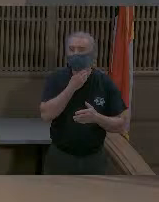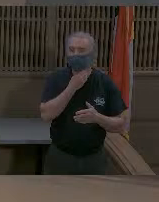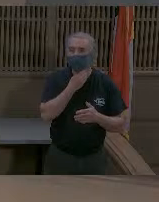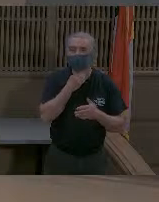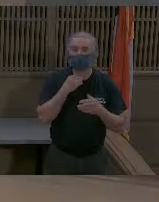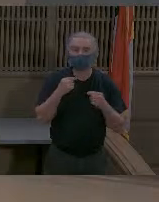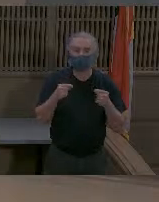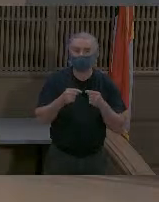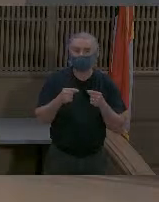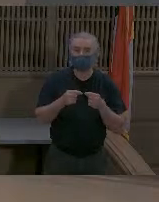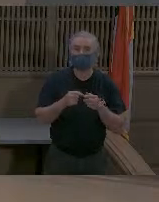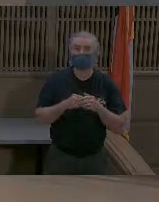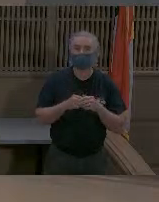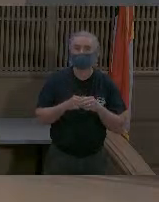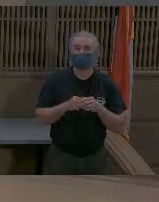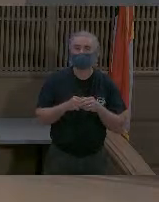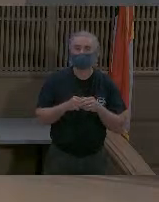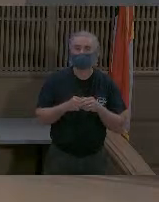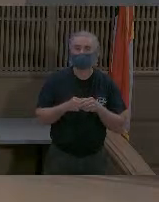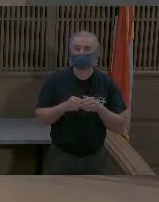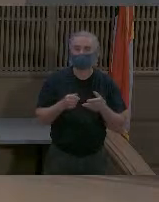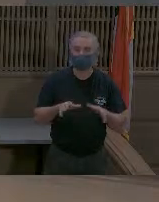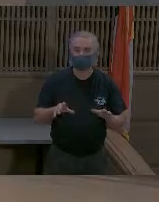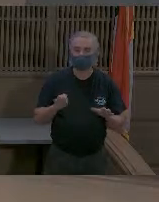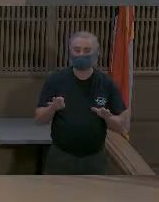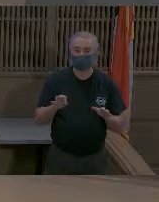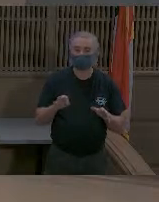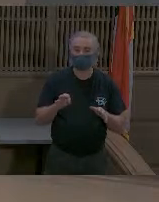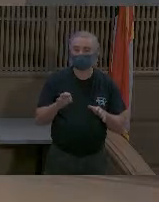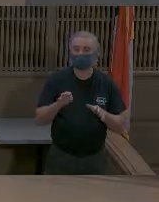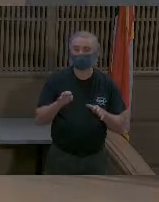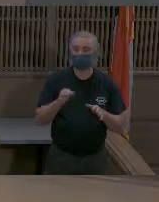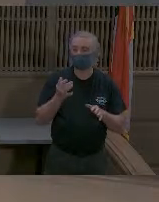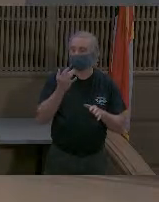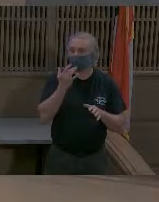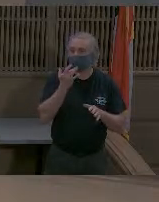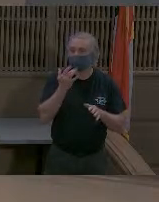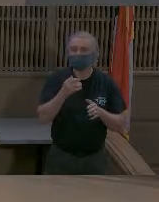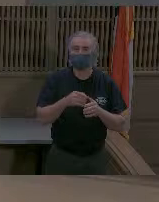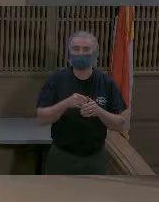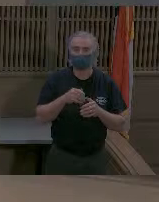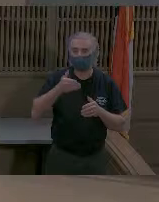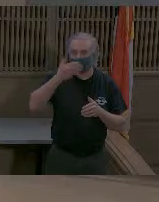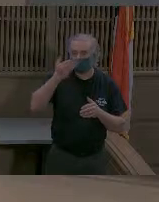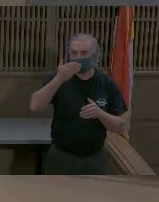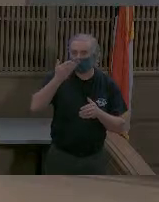aches, new loss of the sense of taste and smell.